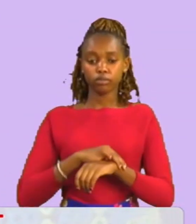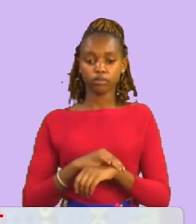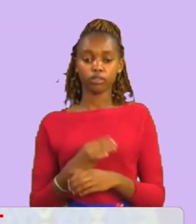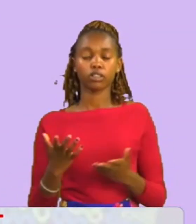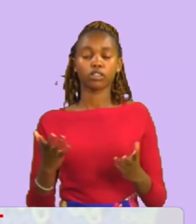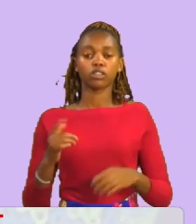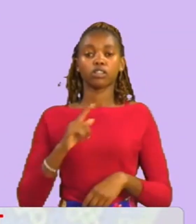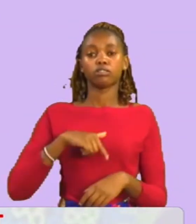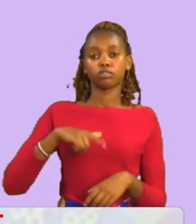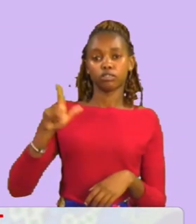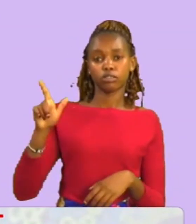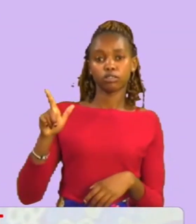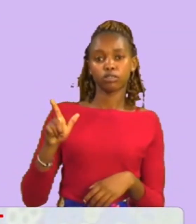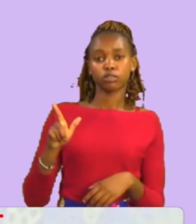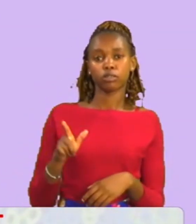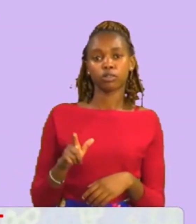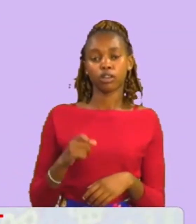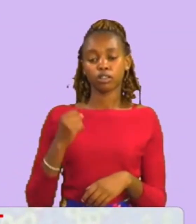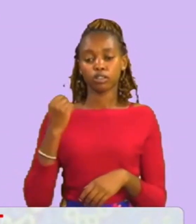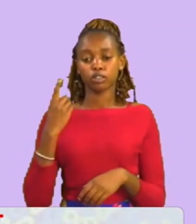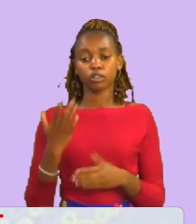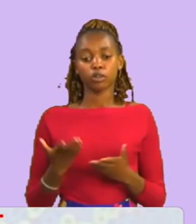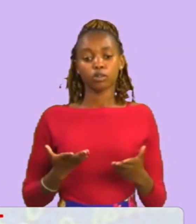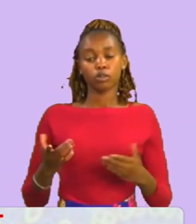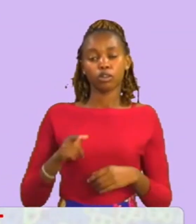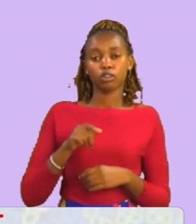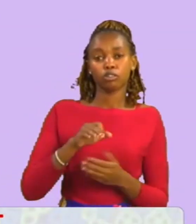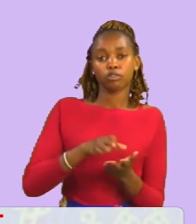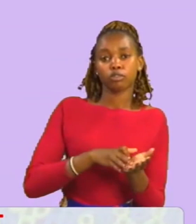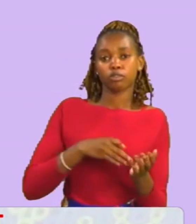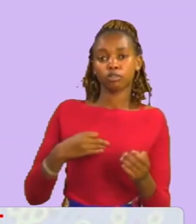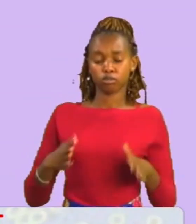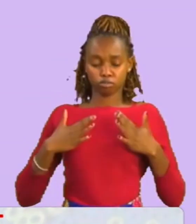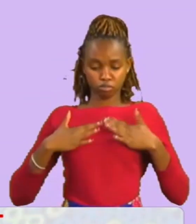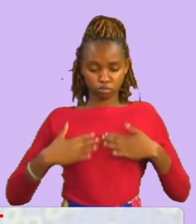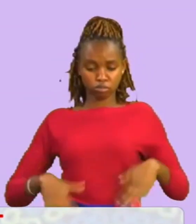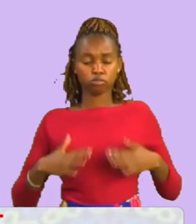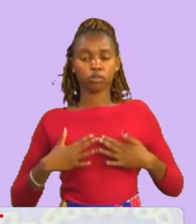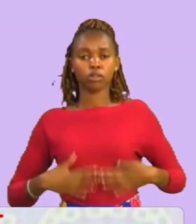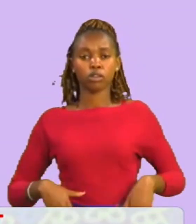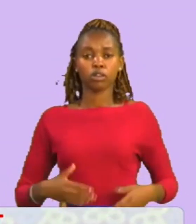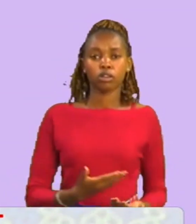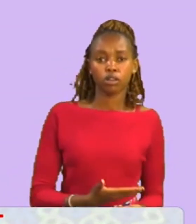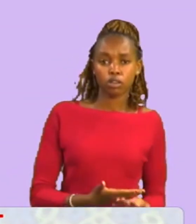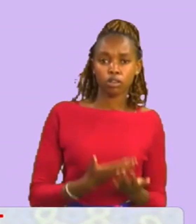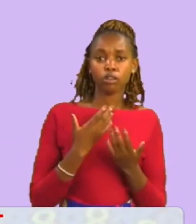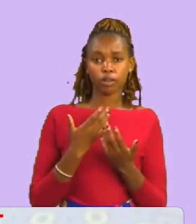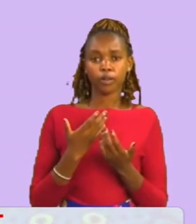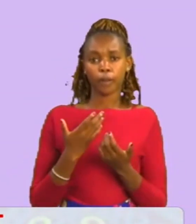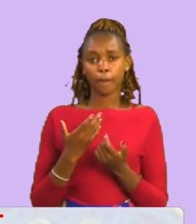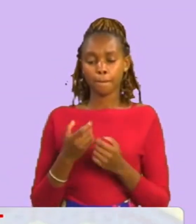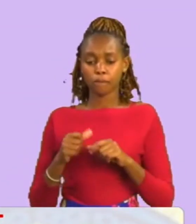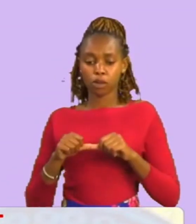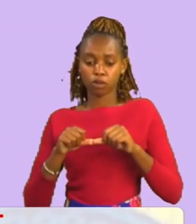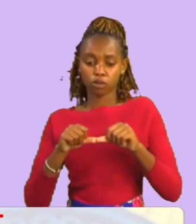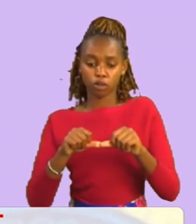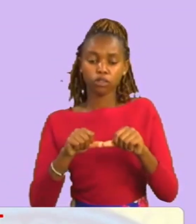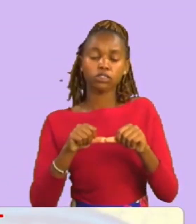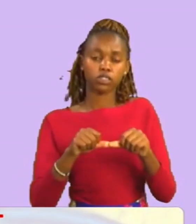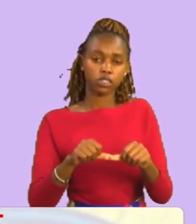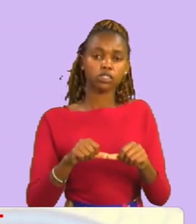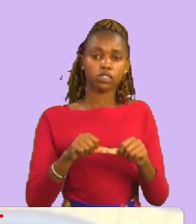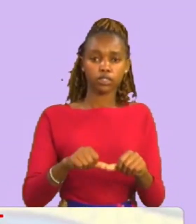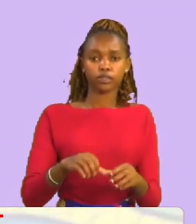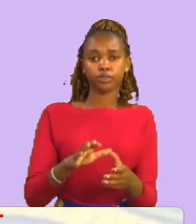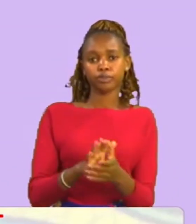you fell down. That's just a stumble. Get up. Dust your feet, pick yourself up. Now when they kabisa bana